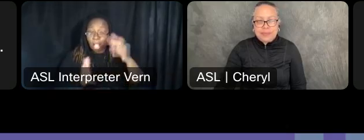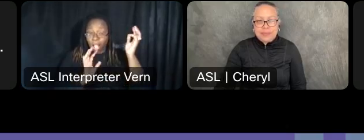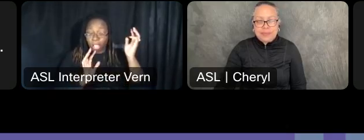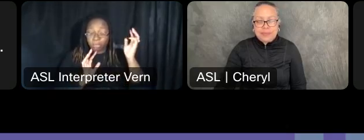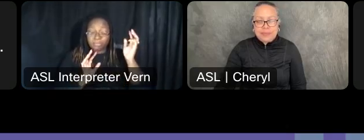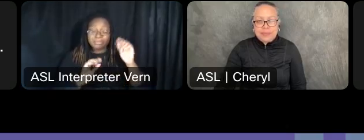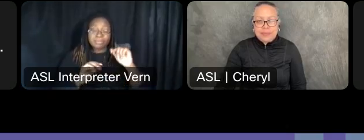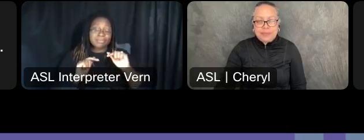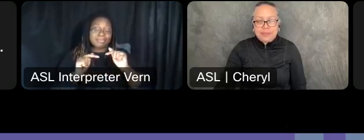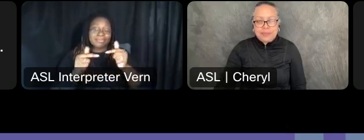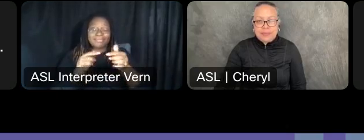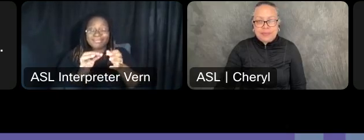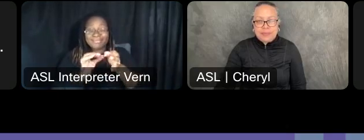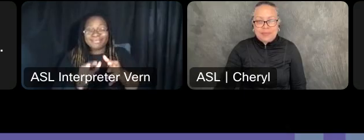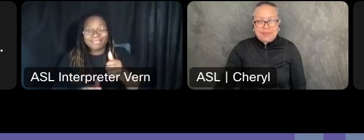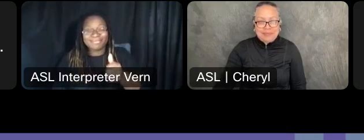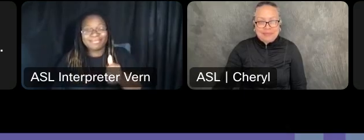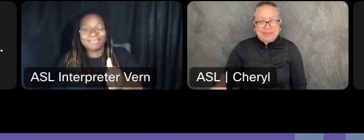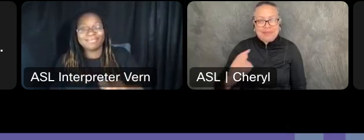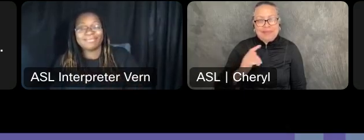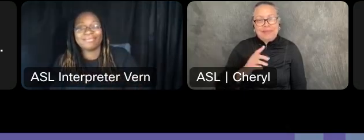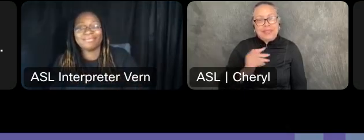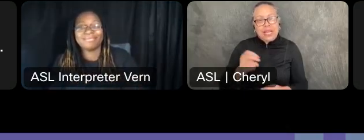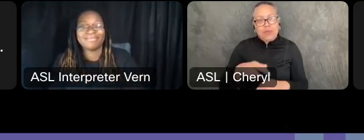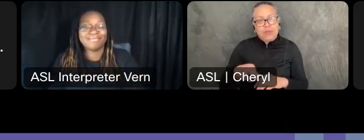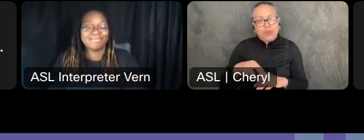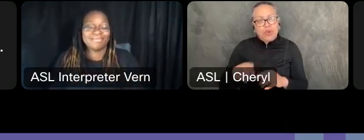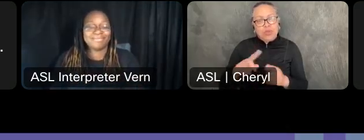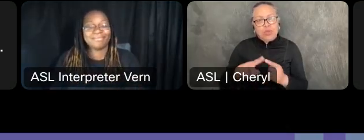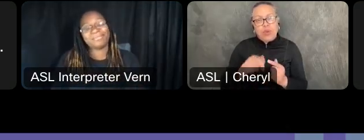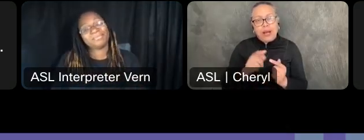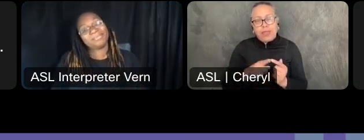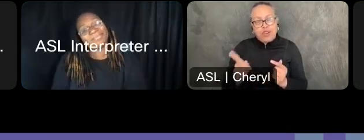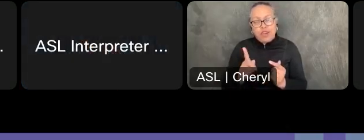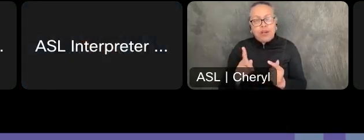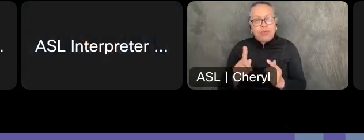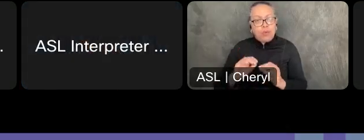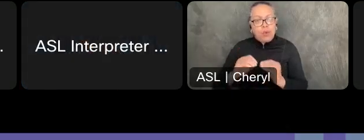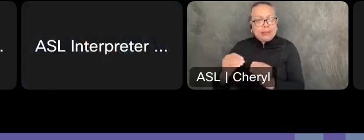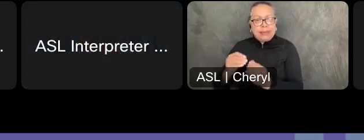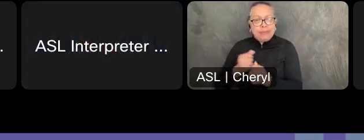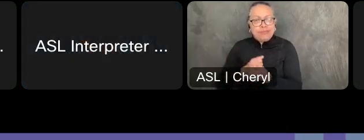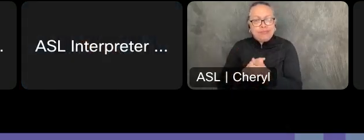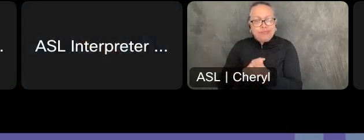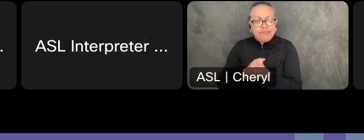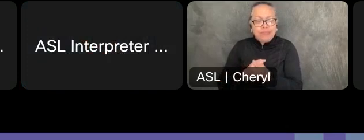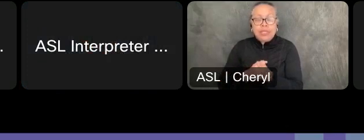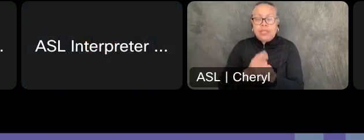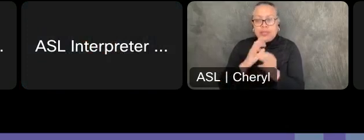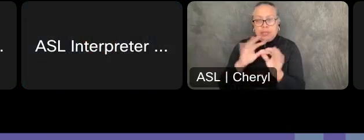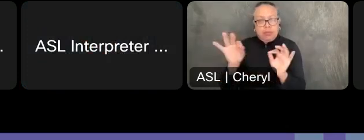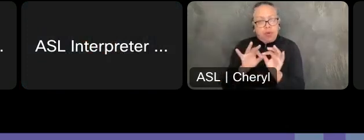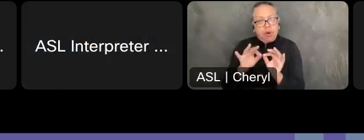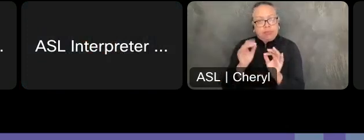to anti-violence advocacy organizations. And it's important to know what advocacy organizations do